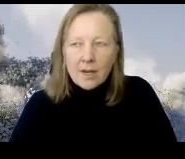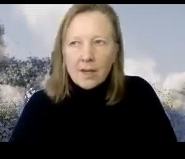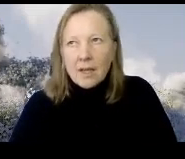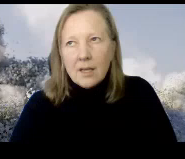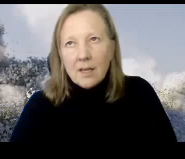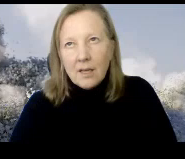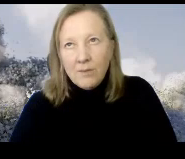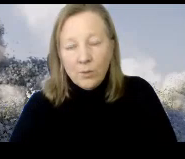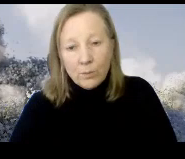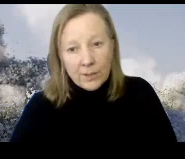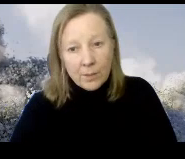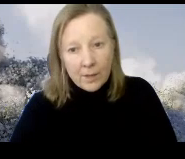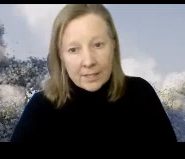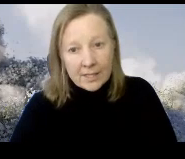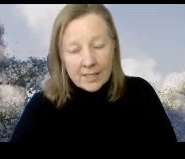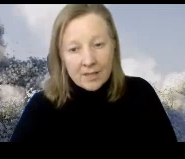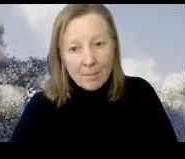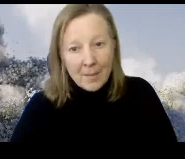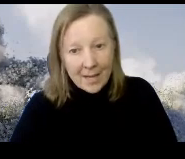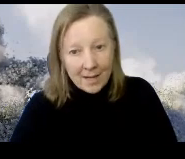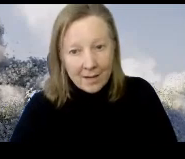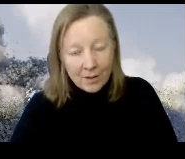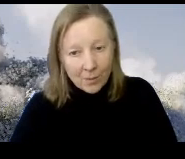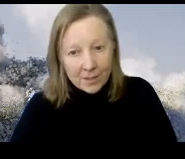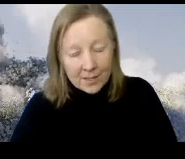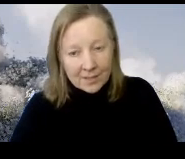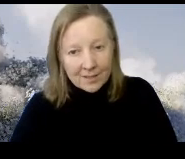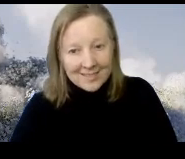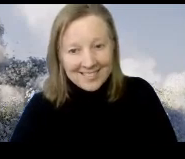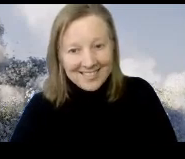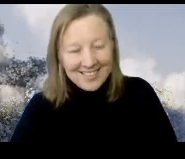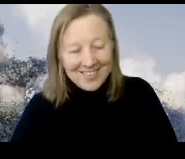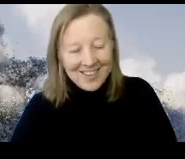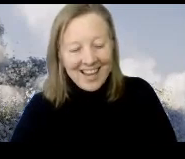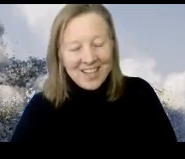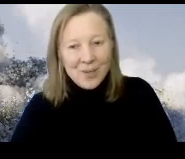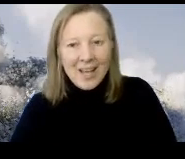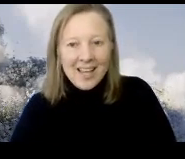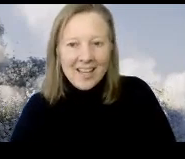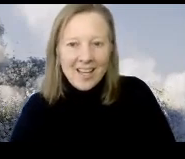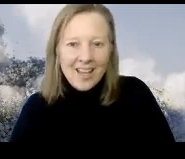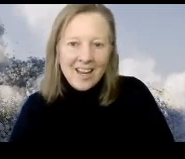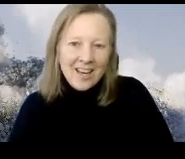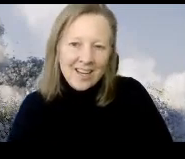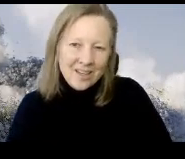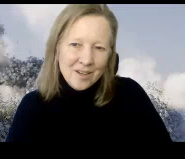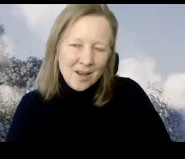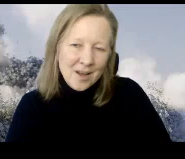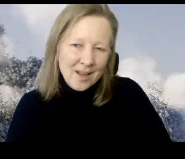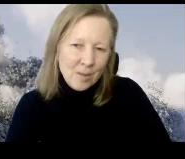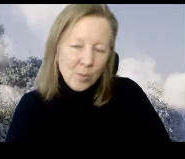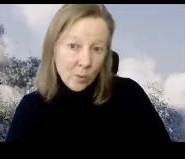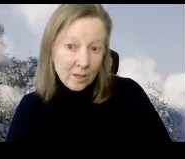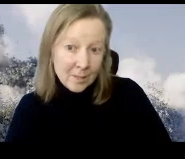courses. If you really wanted to take the May course and you had